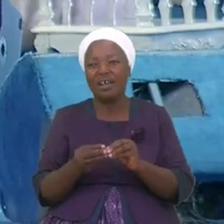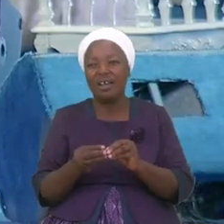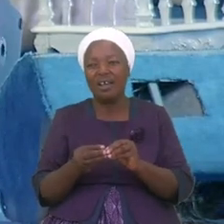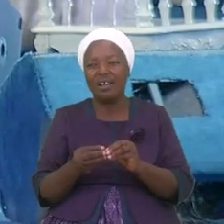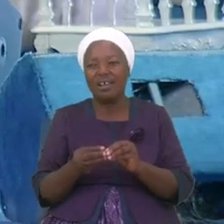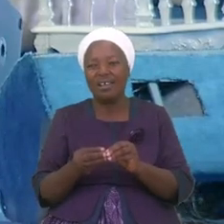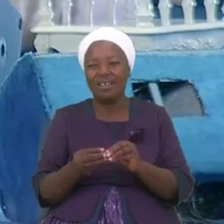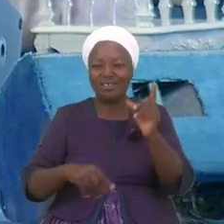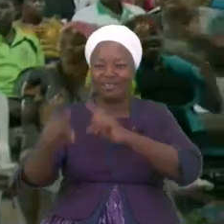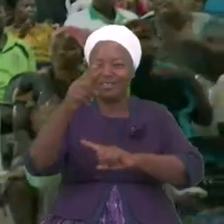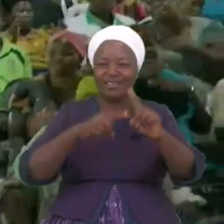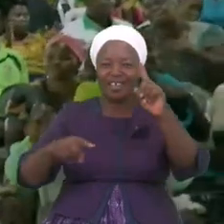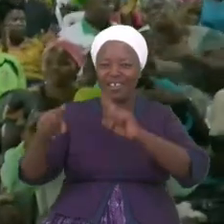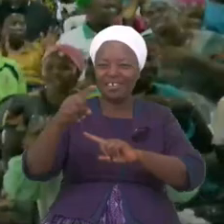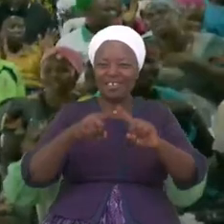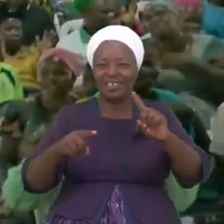Say it for yourself.